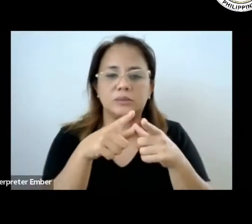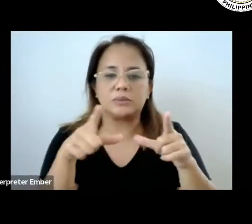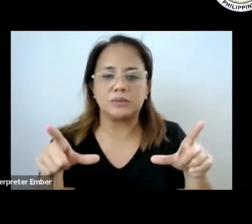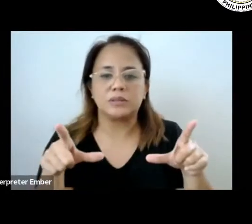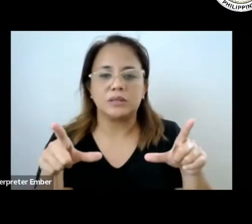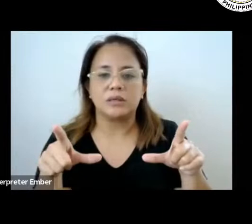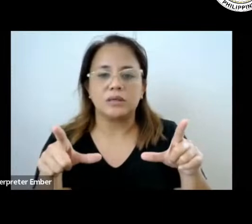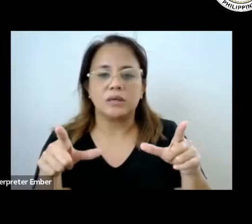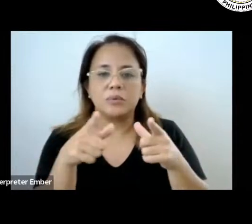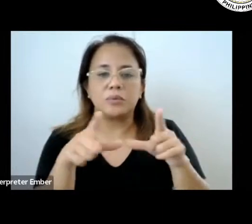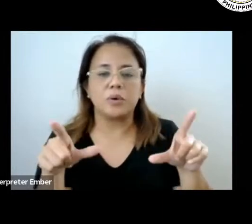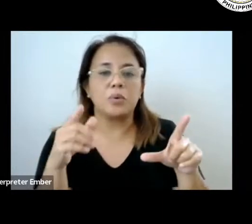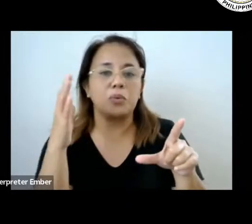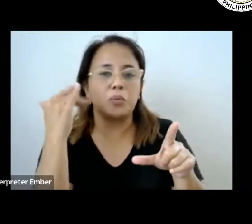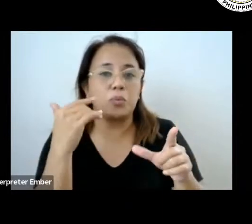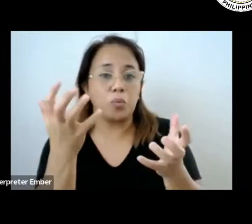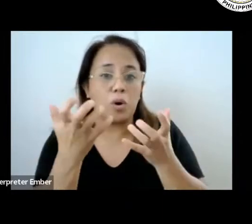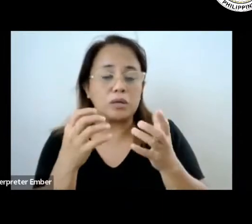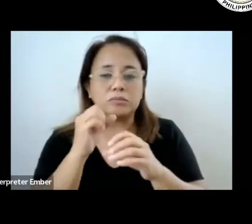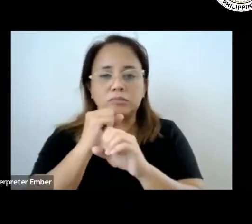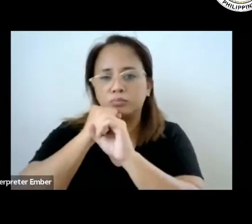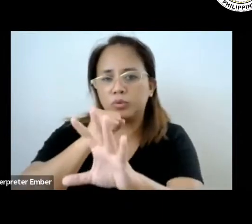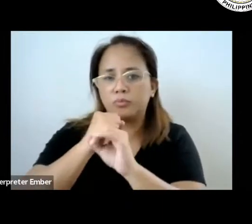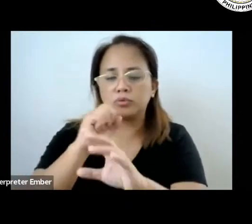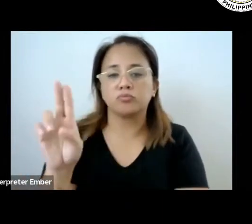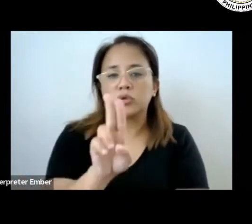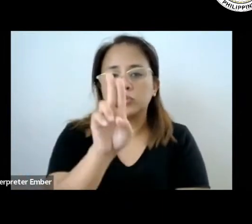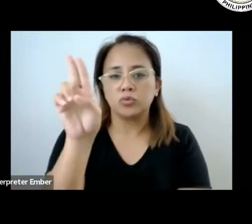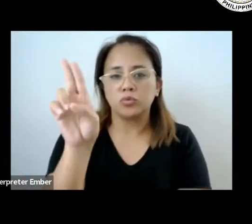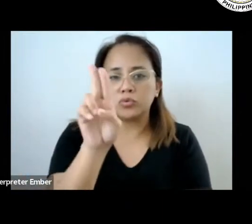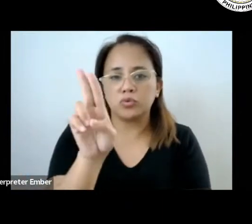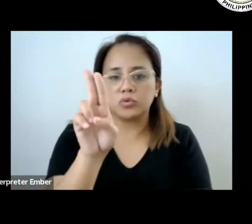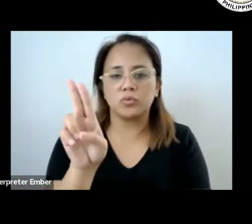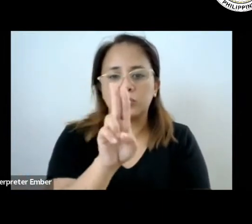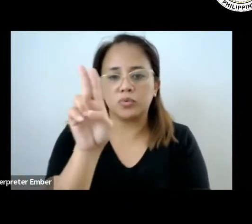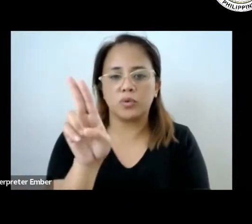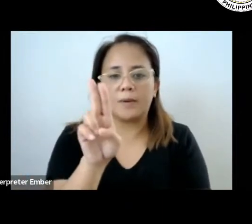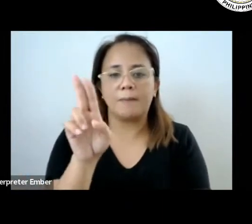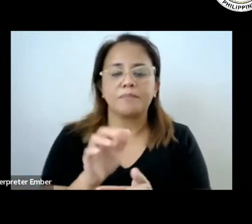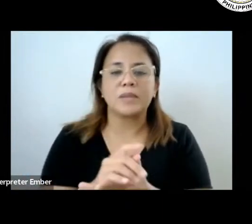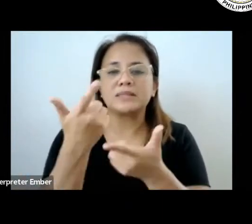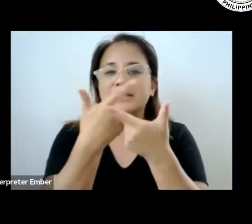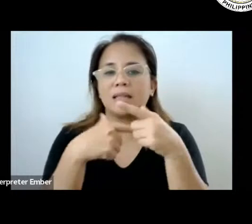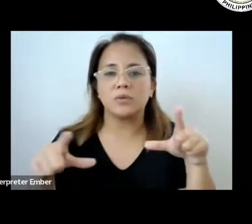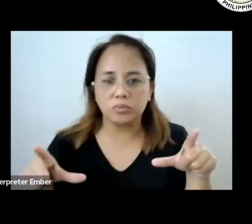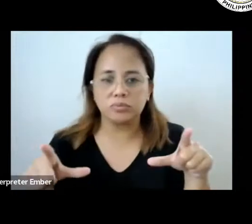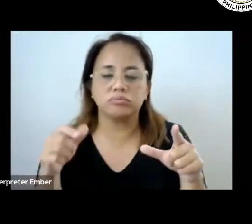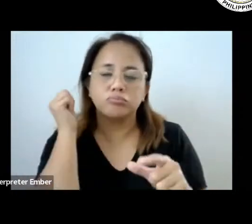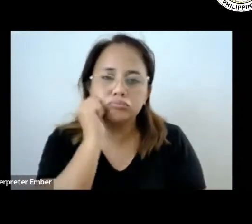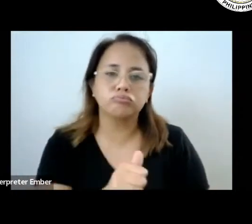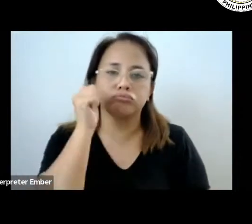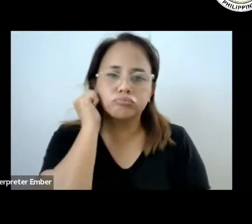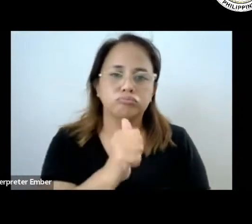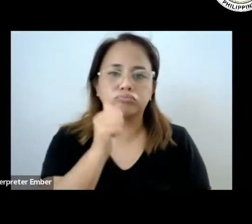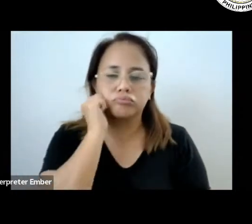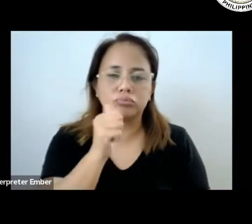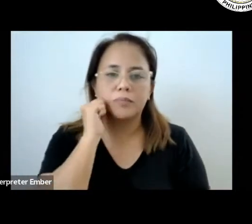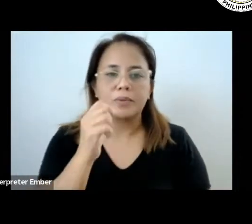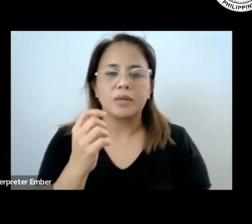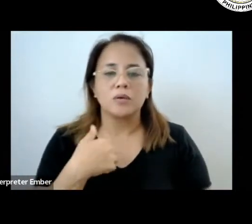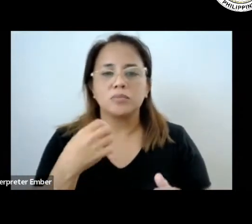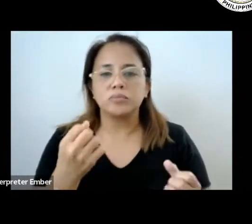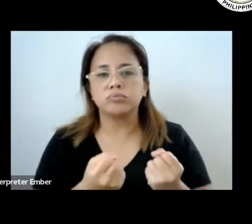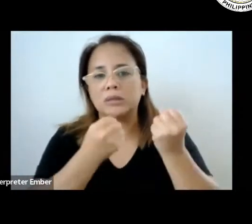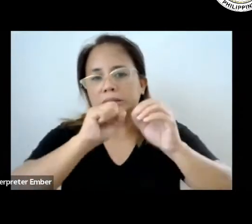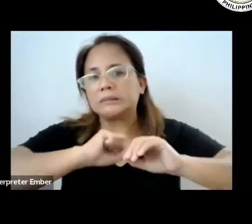affected. In fact, we want to promote the use of sign language always. So just to be clear